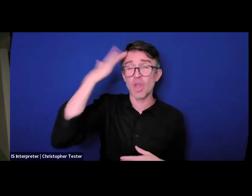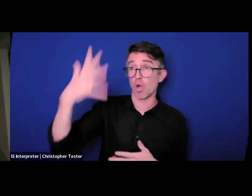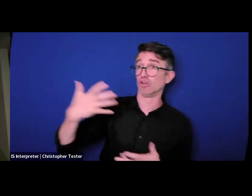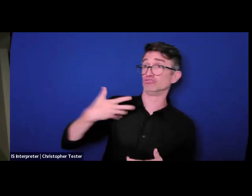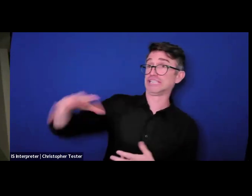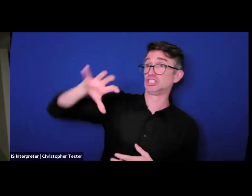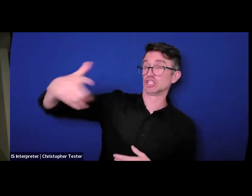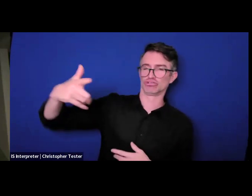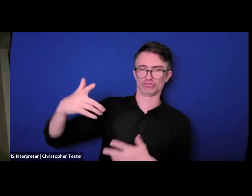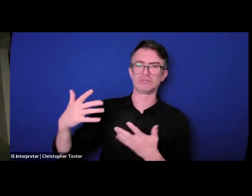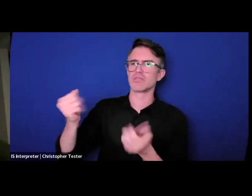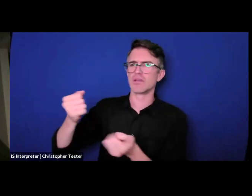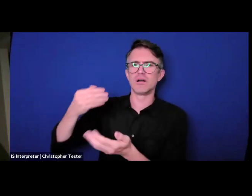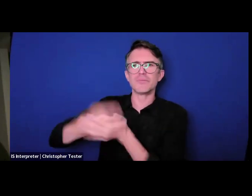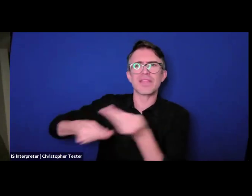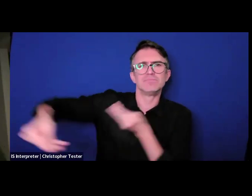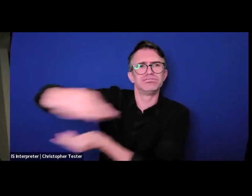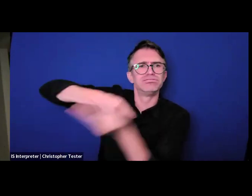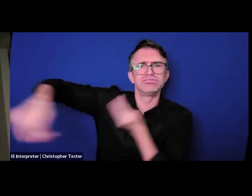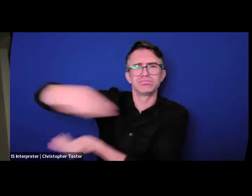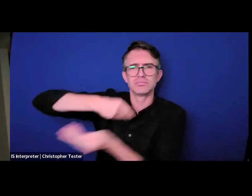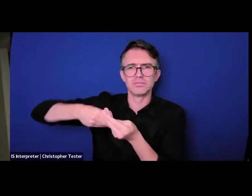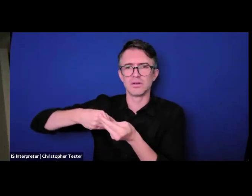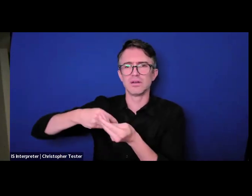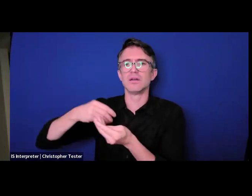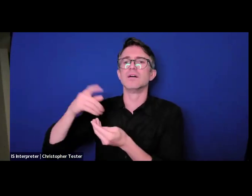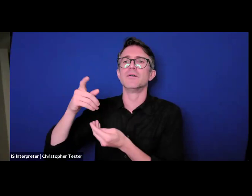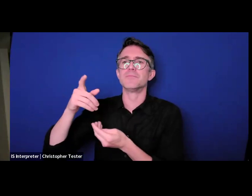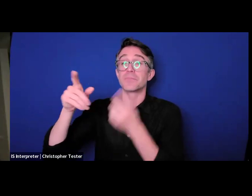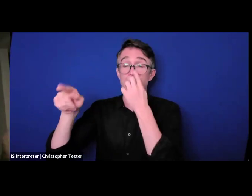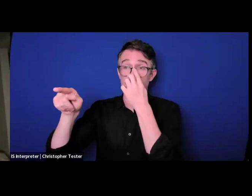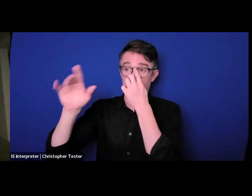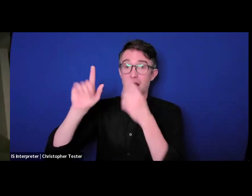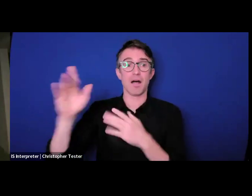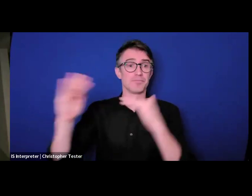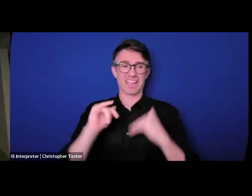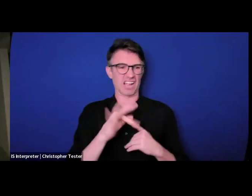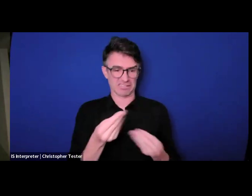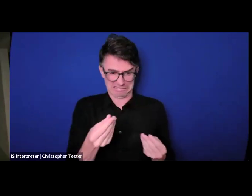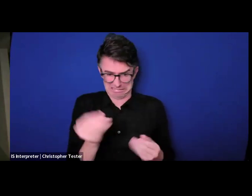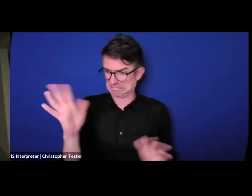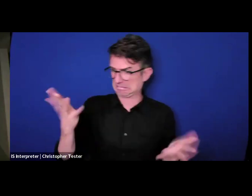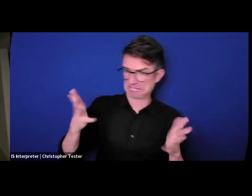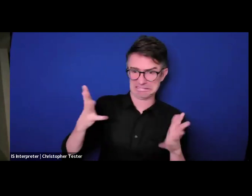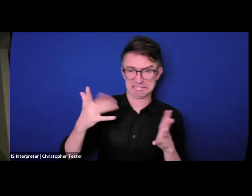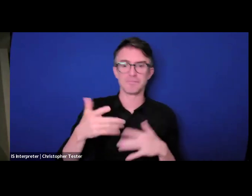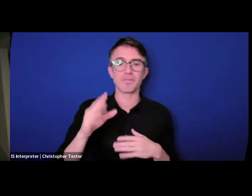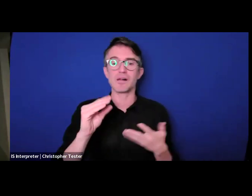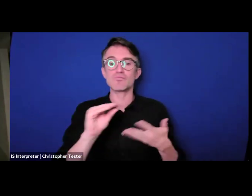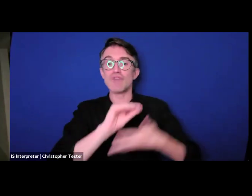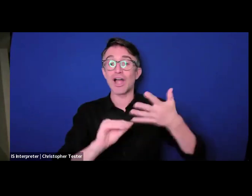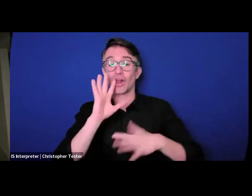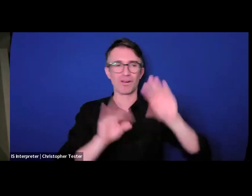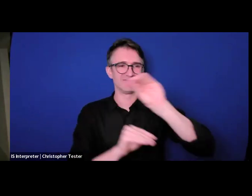of governments struggle with scarce resources and what to prioritize in a context as a wide range of